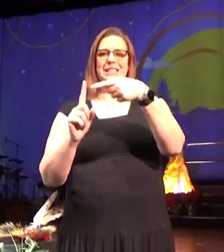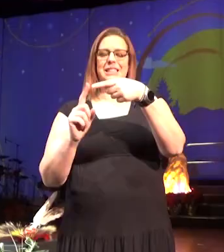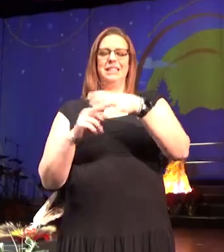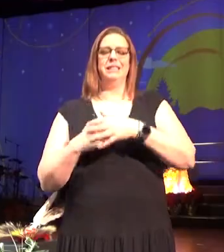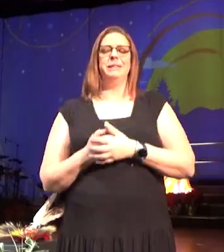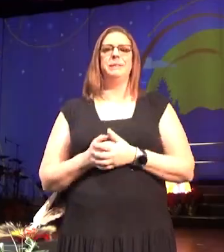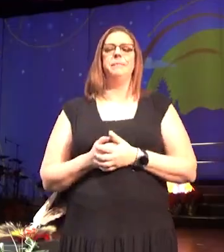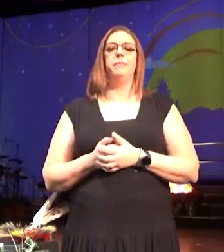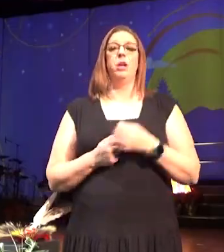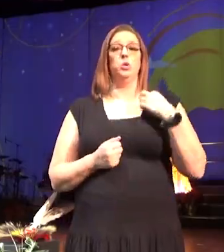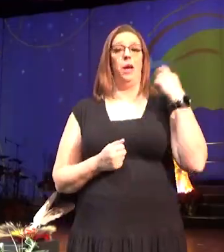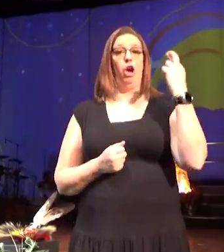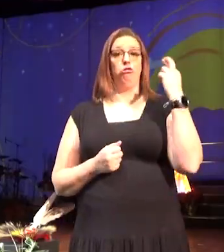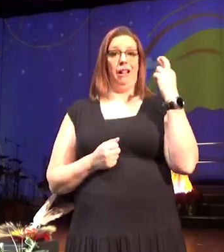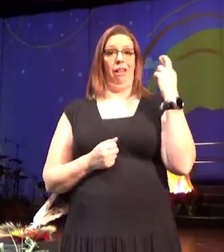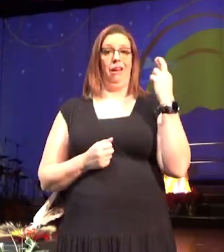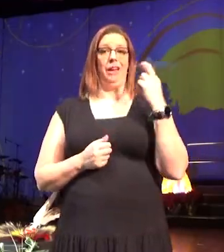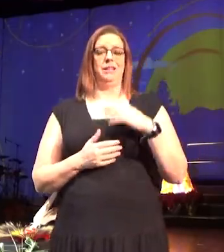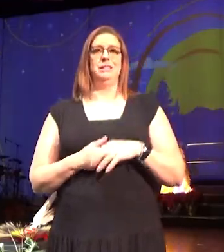And I realized that